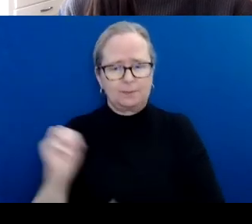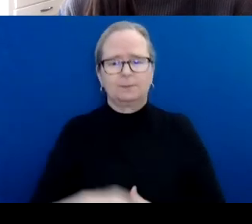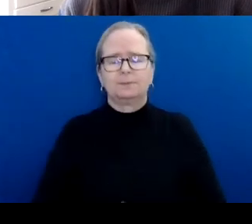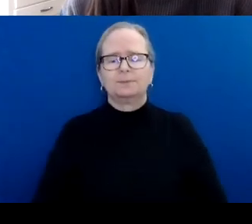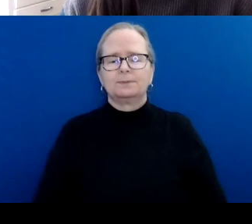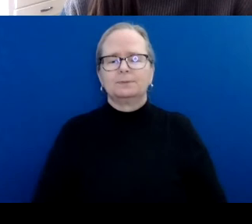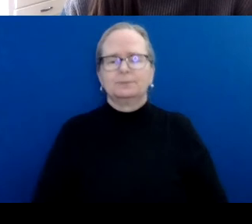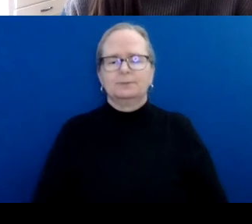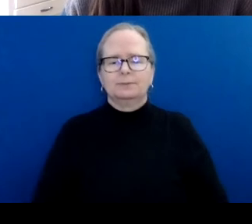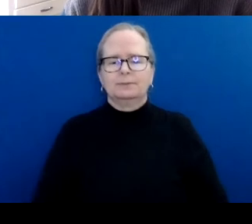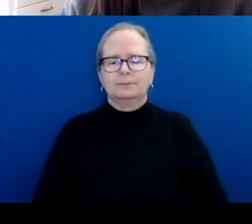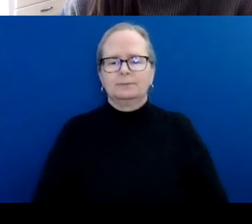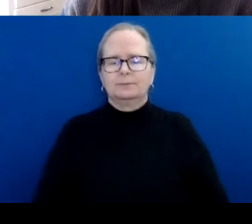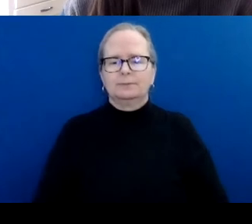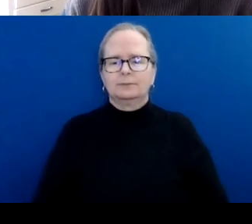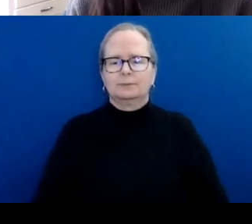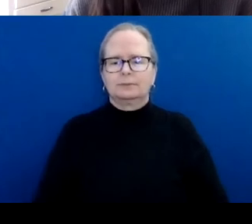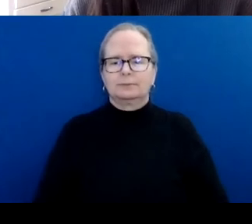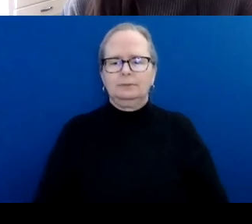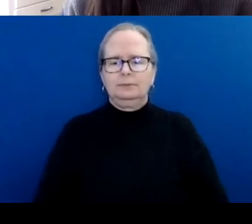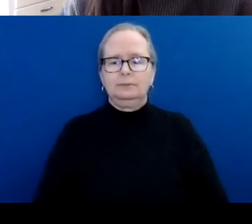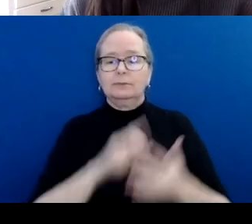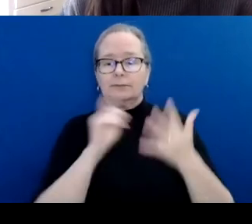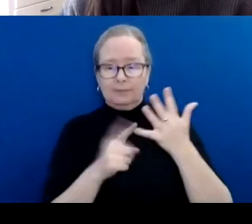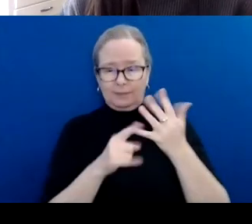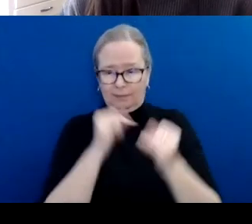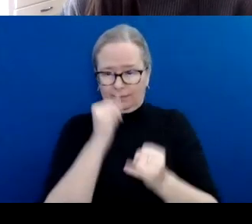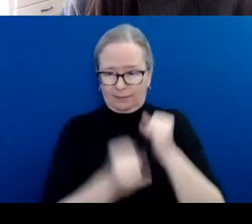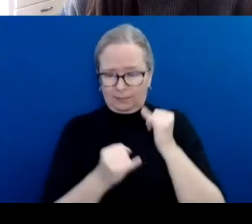And lastly, grant writing assistance, which I'll describe next.